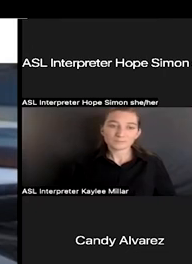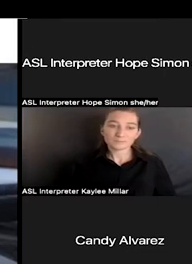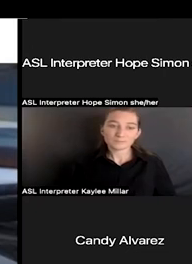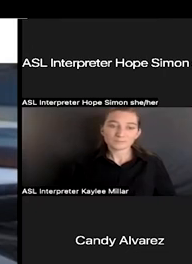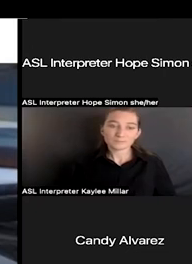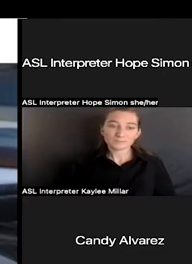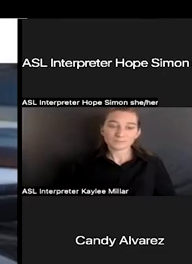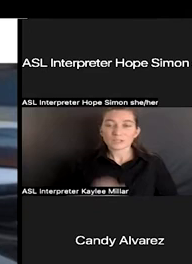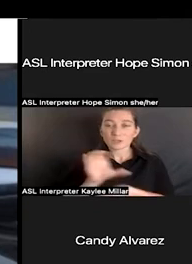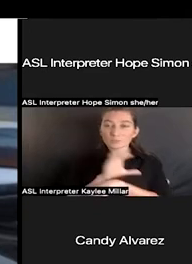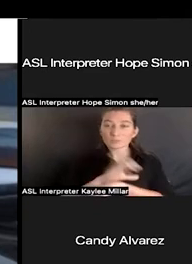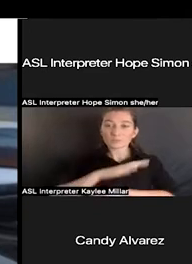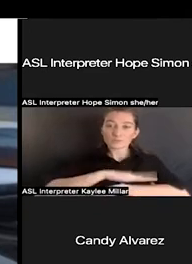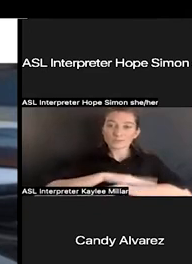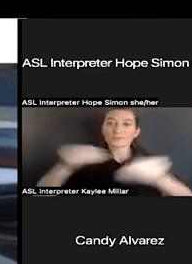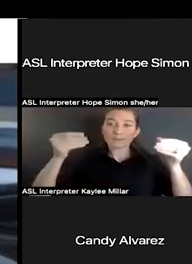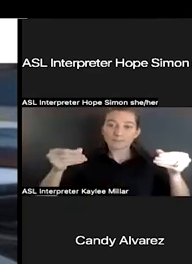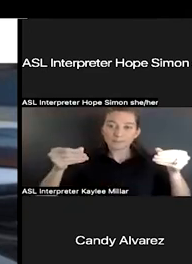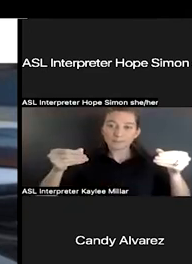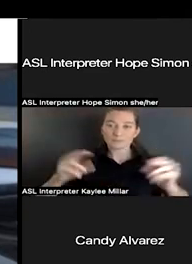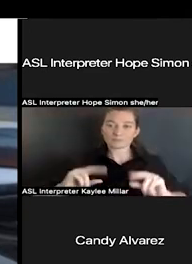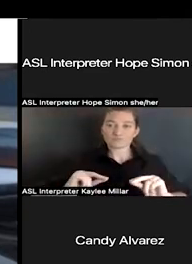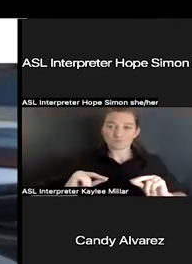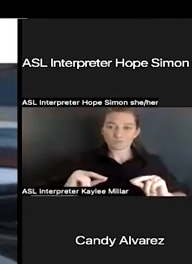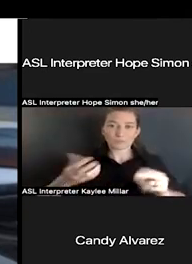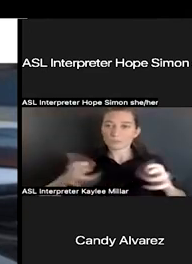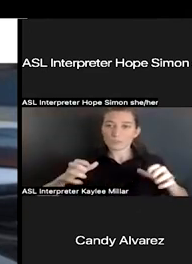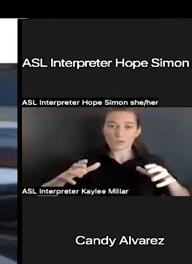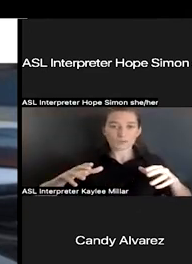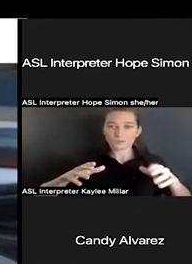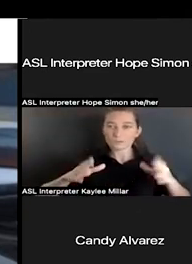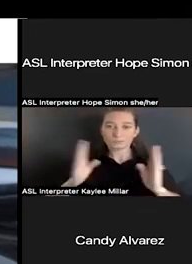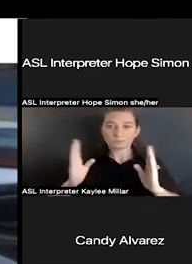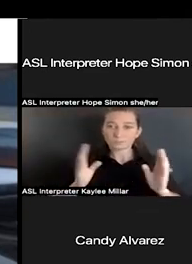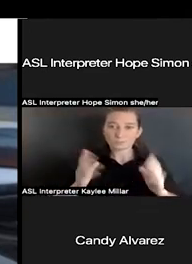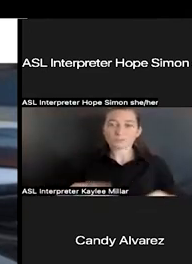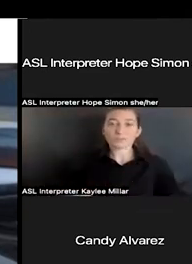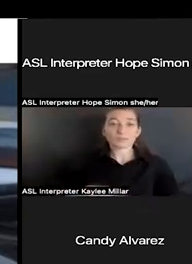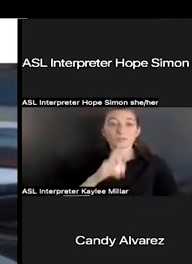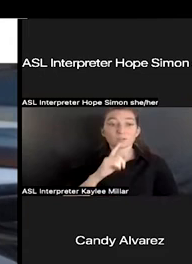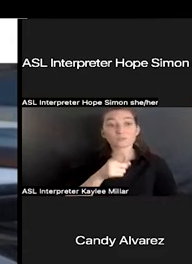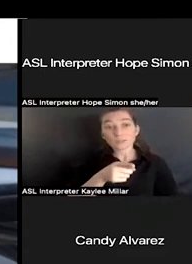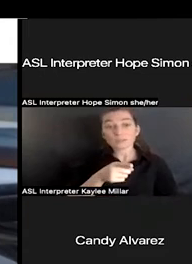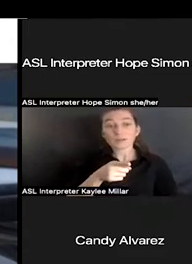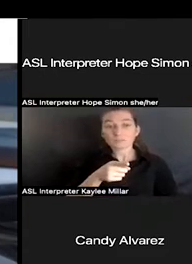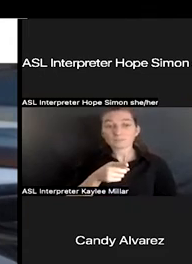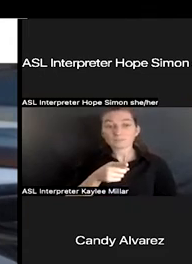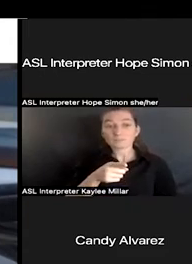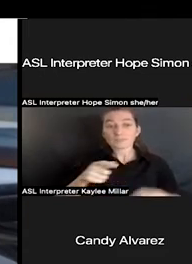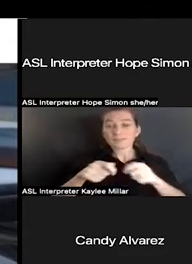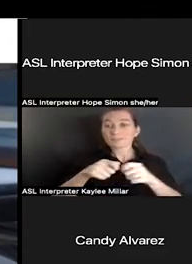and to keep it from moving in an earthquake. You always want to, with these adhesive pads, these are designed to attaching to